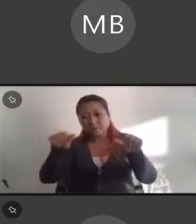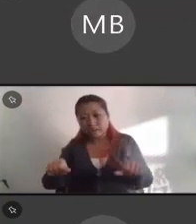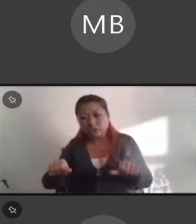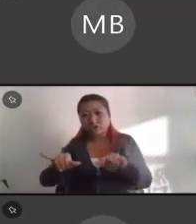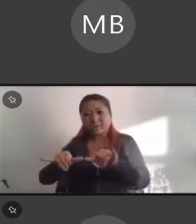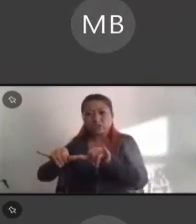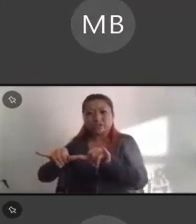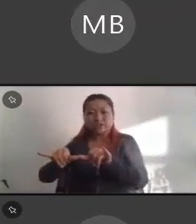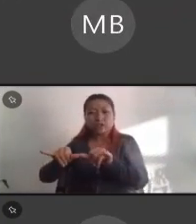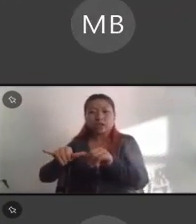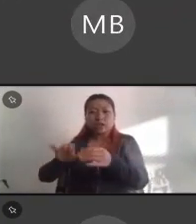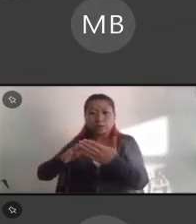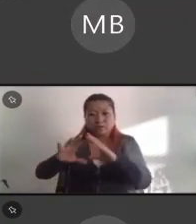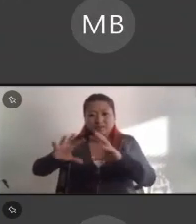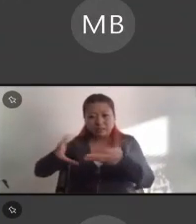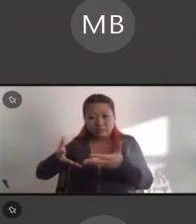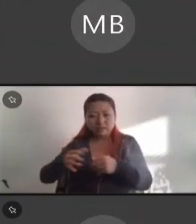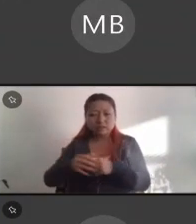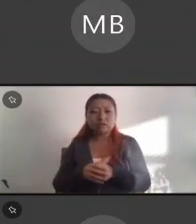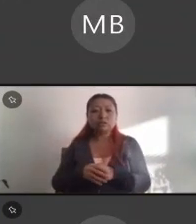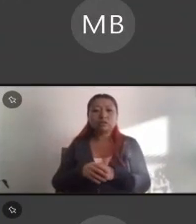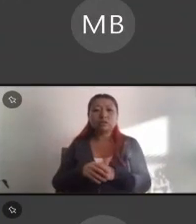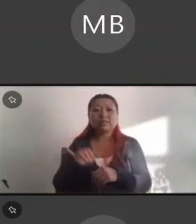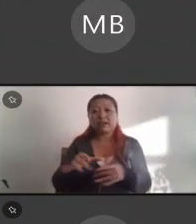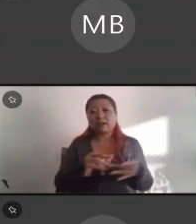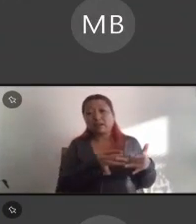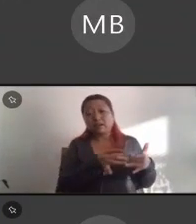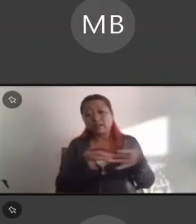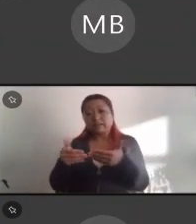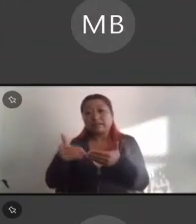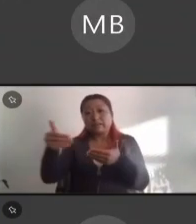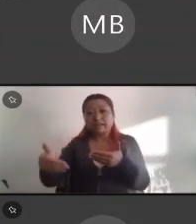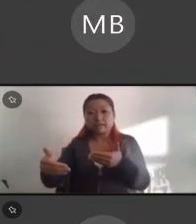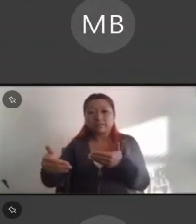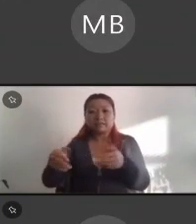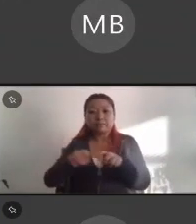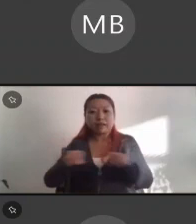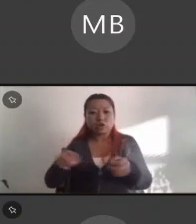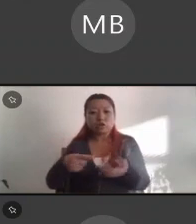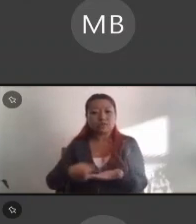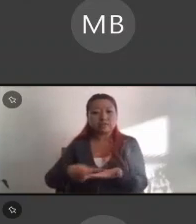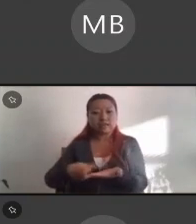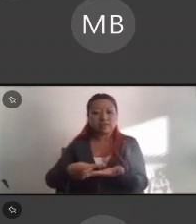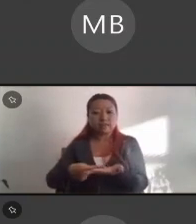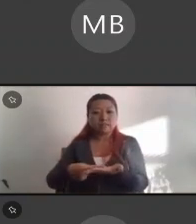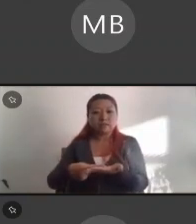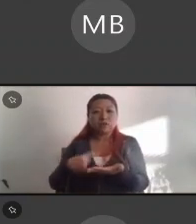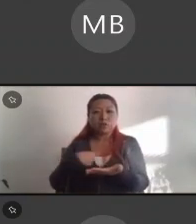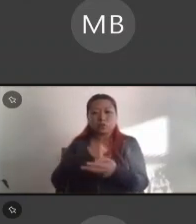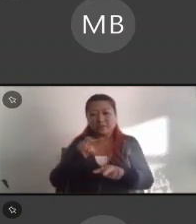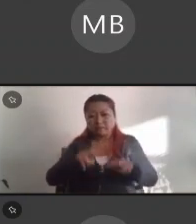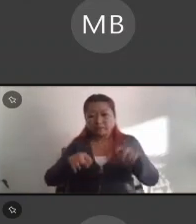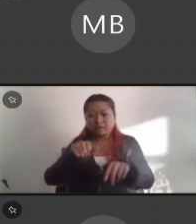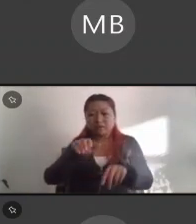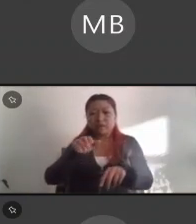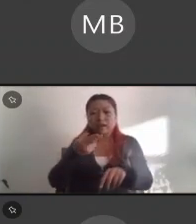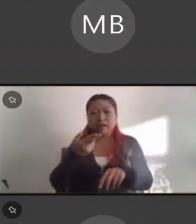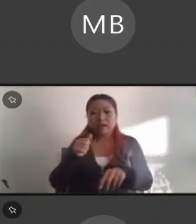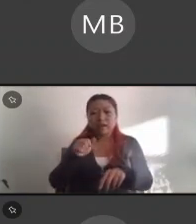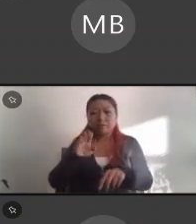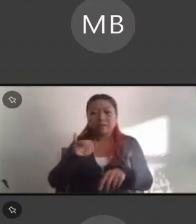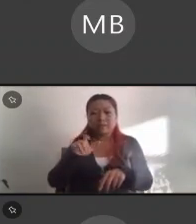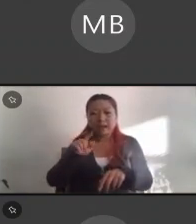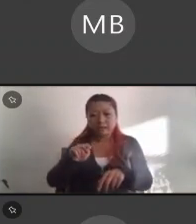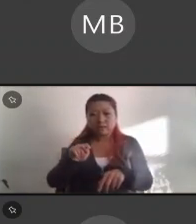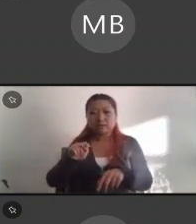led really nicely into the next panel discussion where we're looking at habitats, EVA suits, all those kinds of